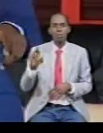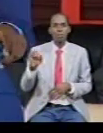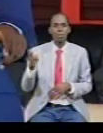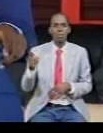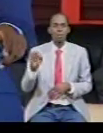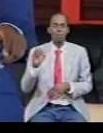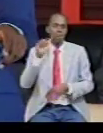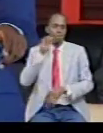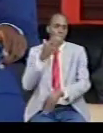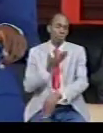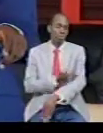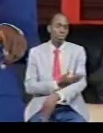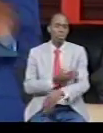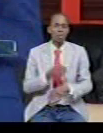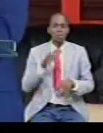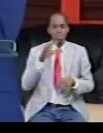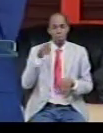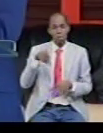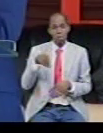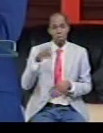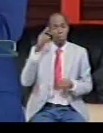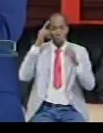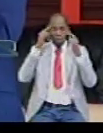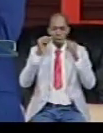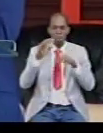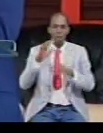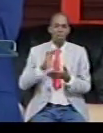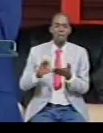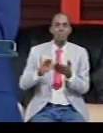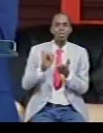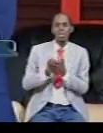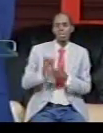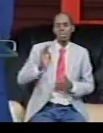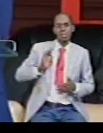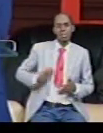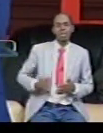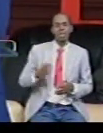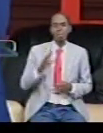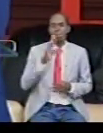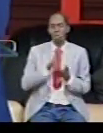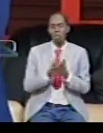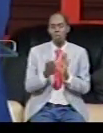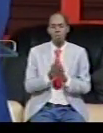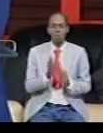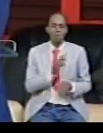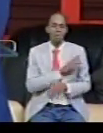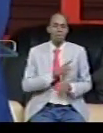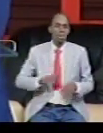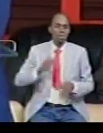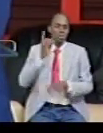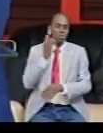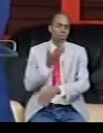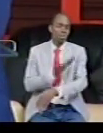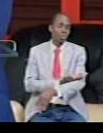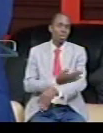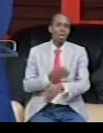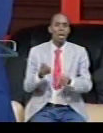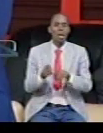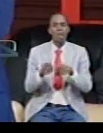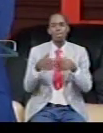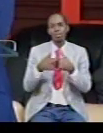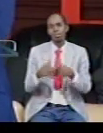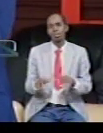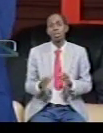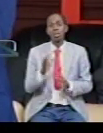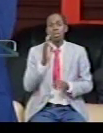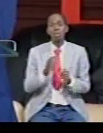that gain as loss. If he had remained as Pharaoh's daughter, he would have been